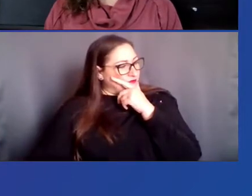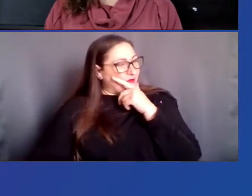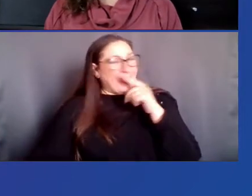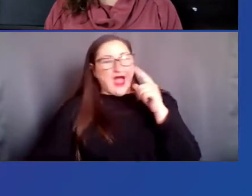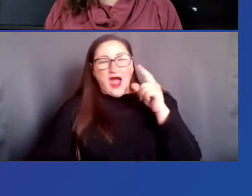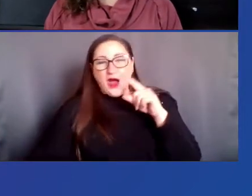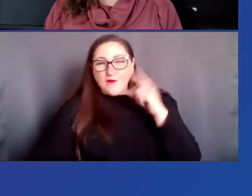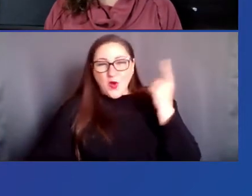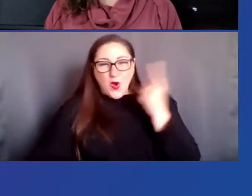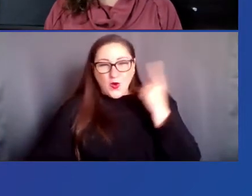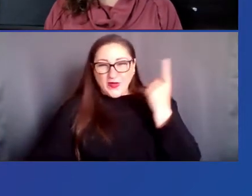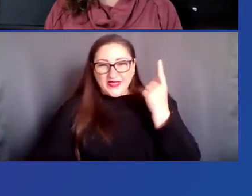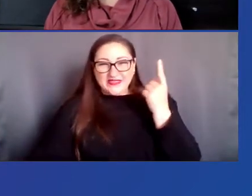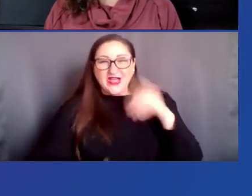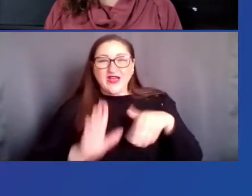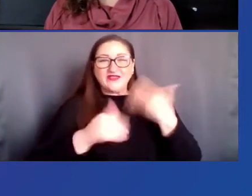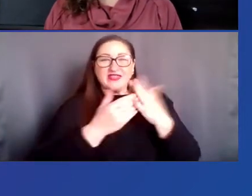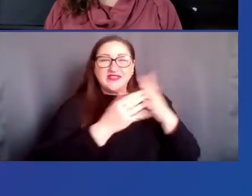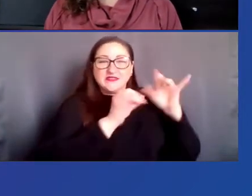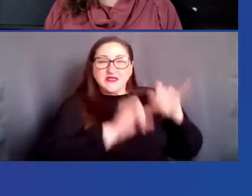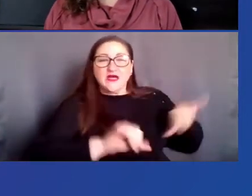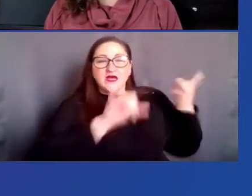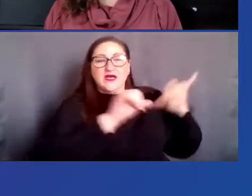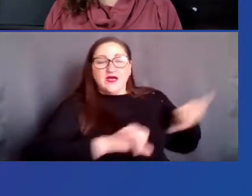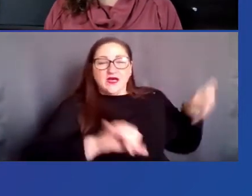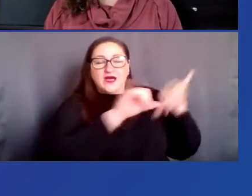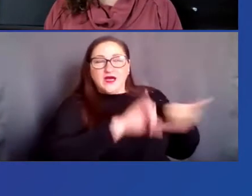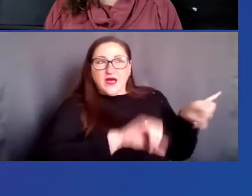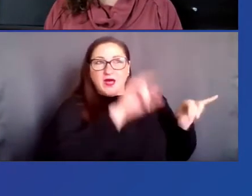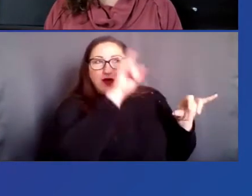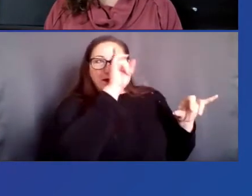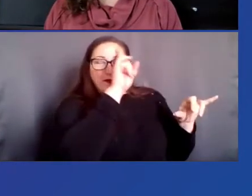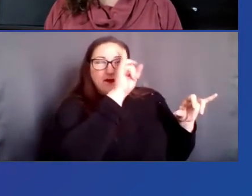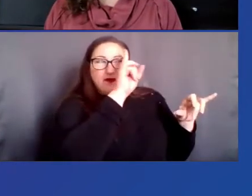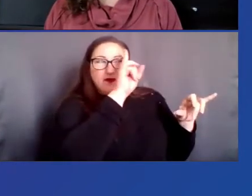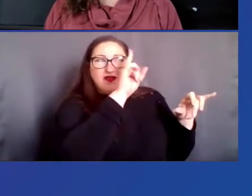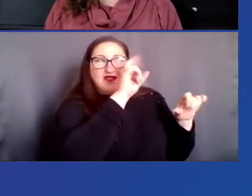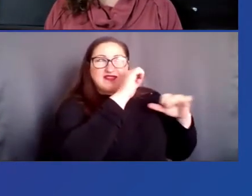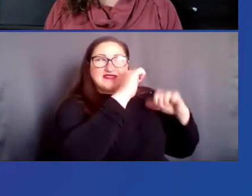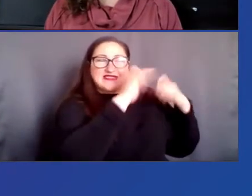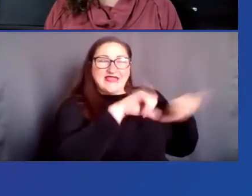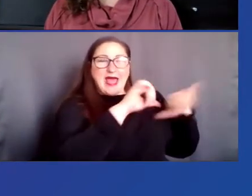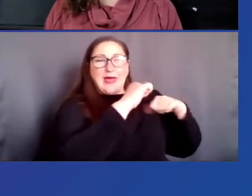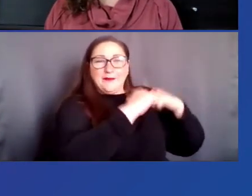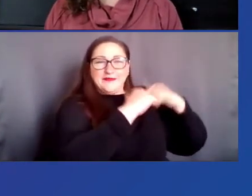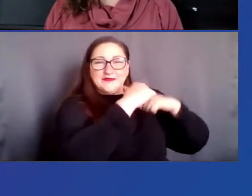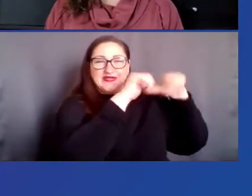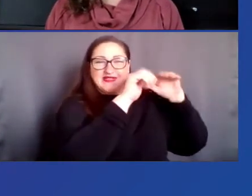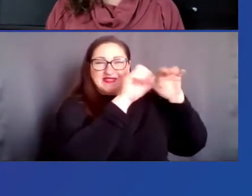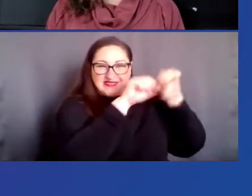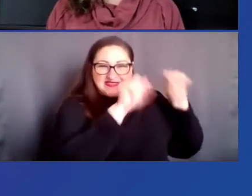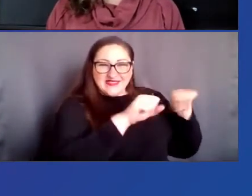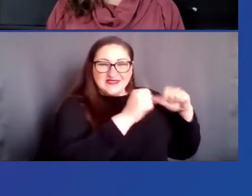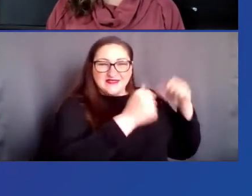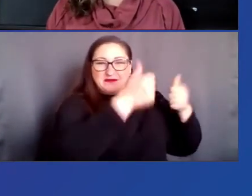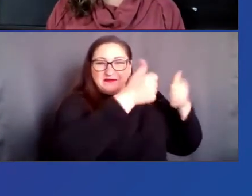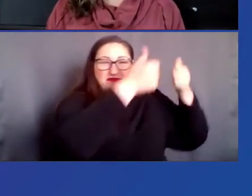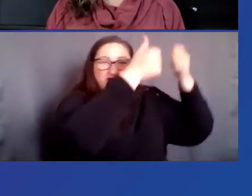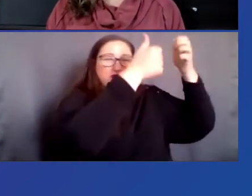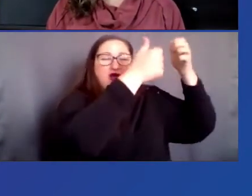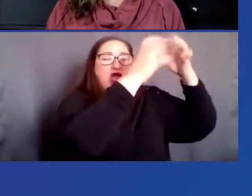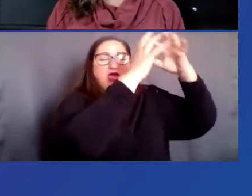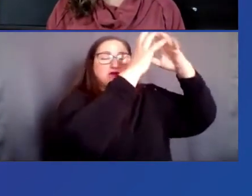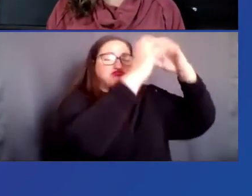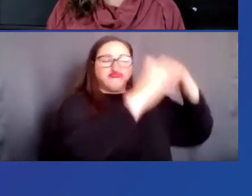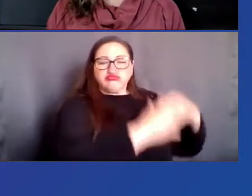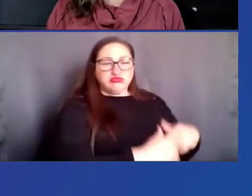deconstructing to reconstruct these ideas of leadership, right? Given that in movement space, in community, we all have something